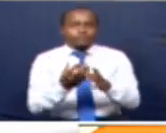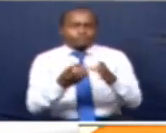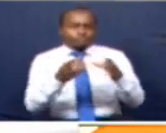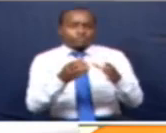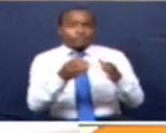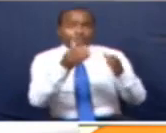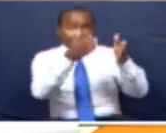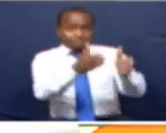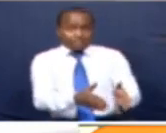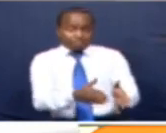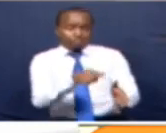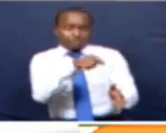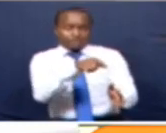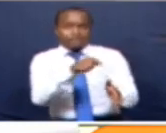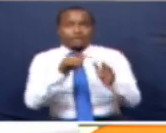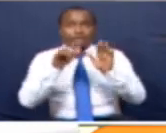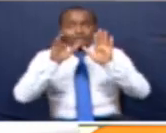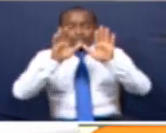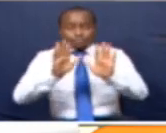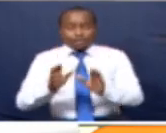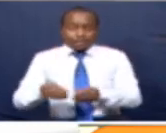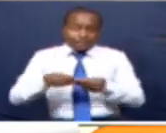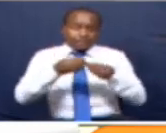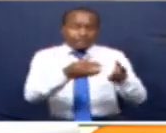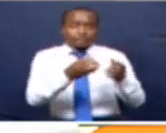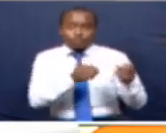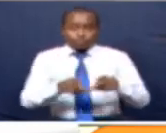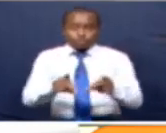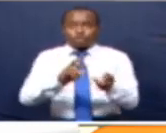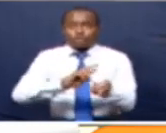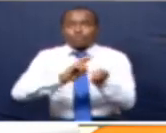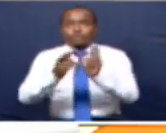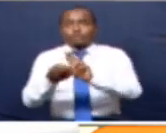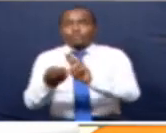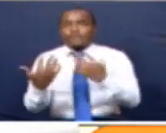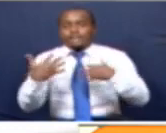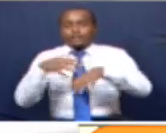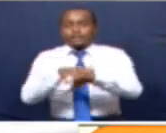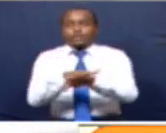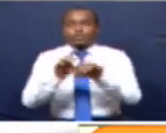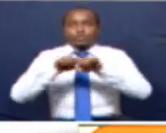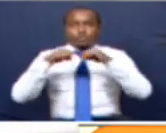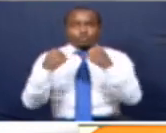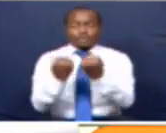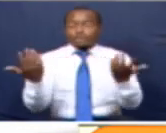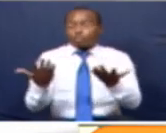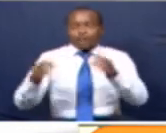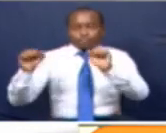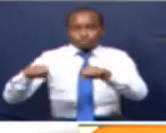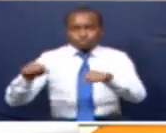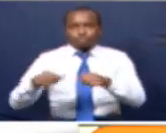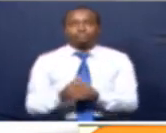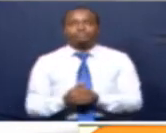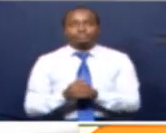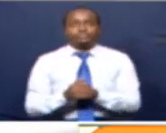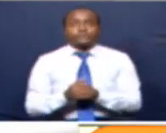is more important, to give this offender a chance at reformation and reintegration into society where it is possible. Now, the important